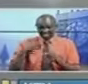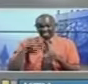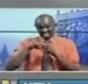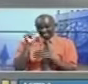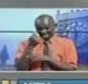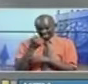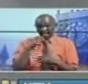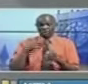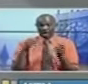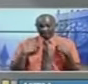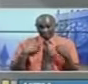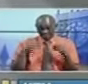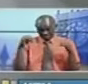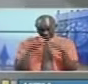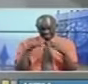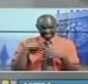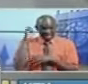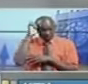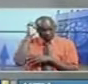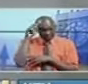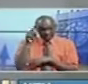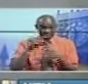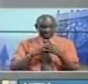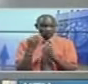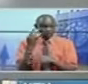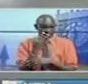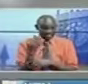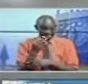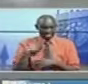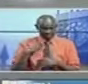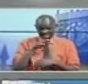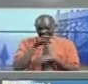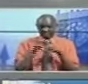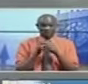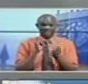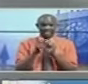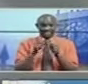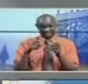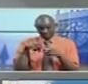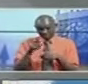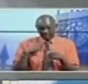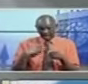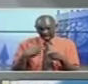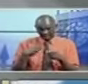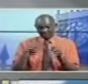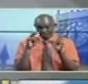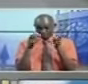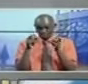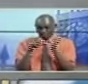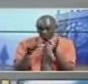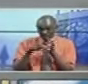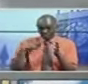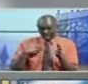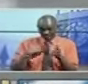Athletics Kenya is set to hold a symposium in Eldoret starting Wednesday that will see the National Athletics Body tackle off-track issues,